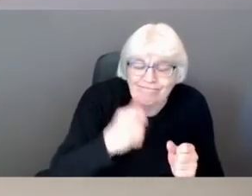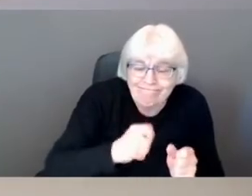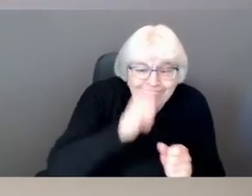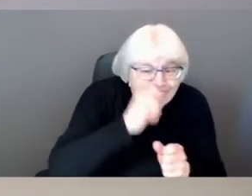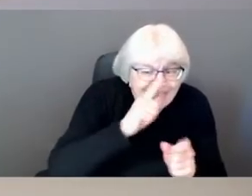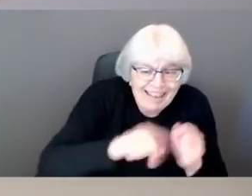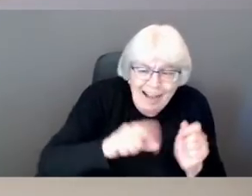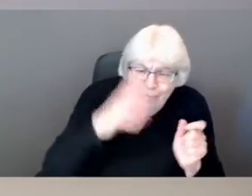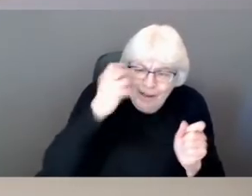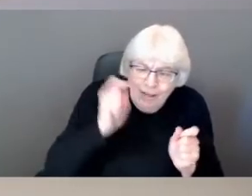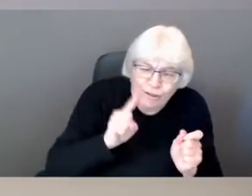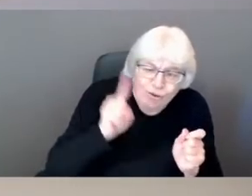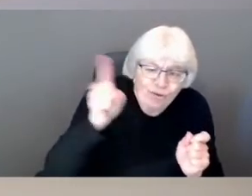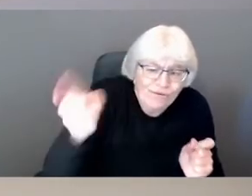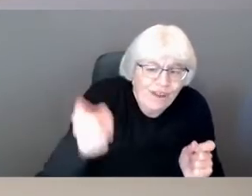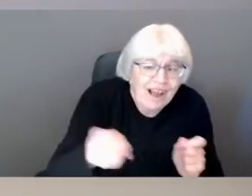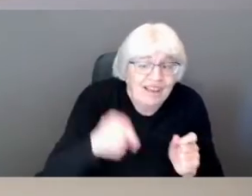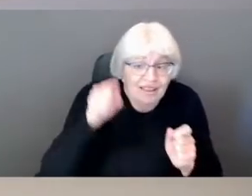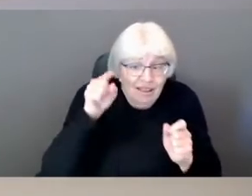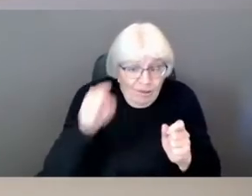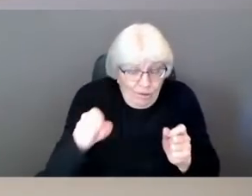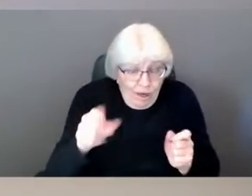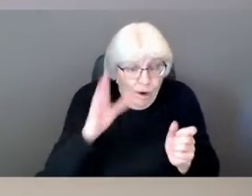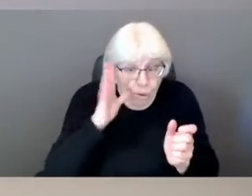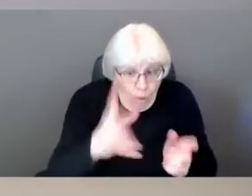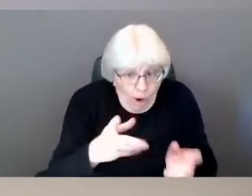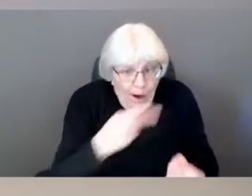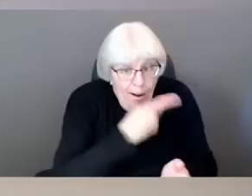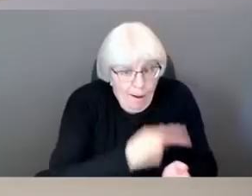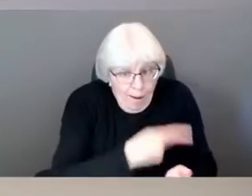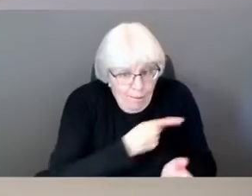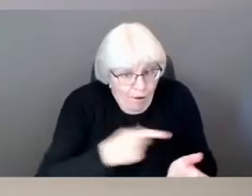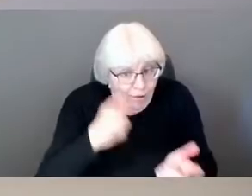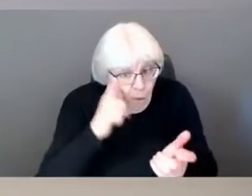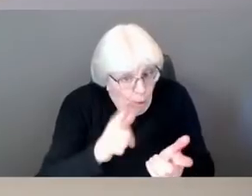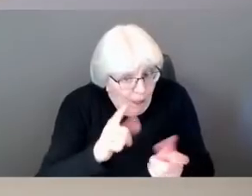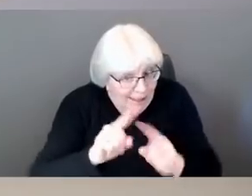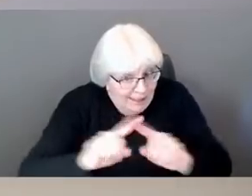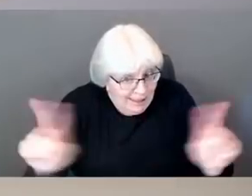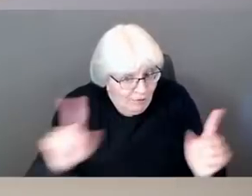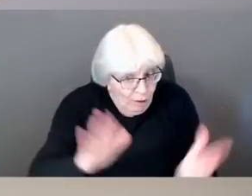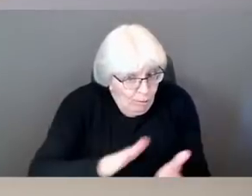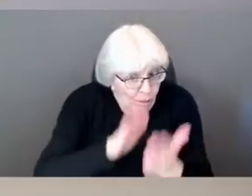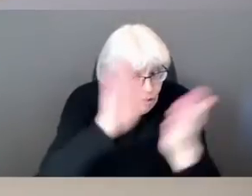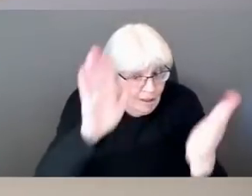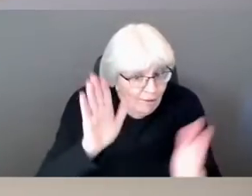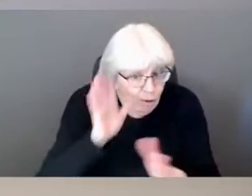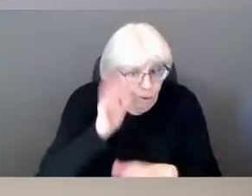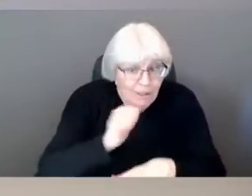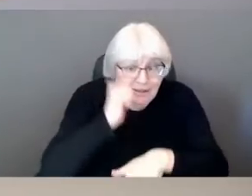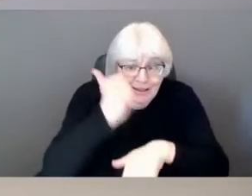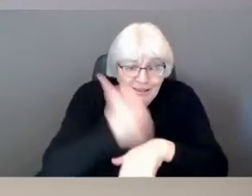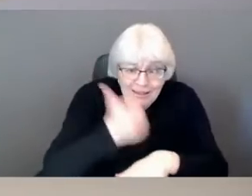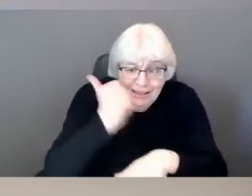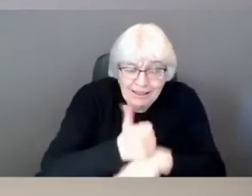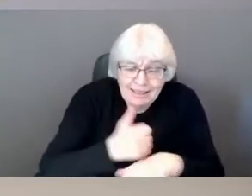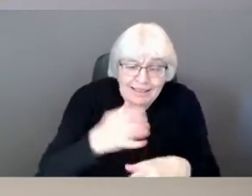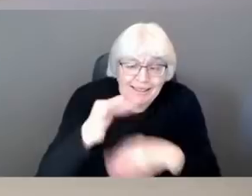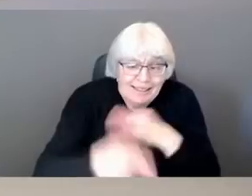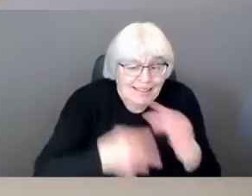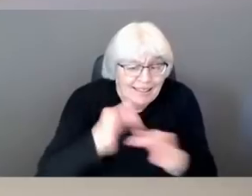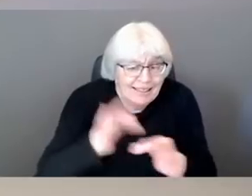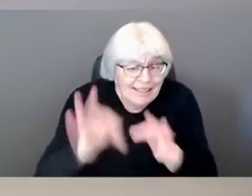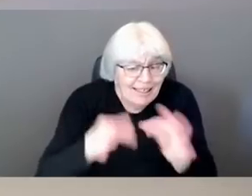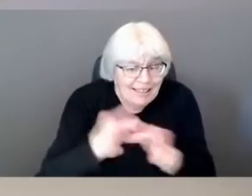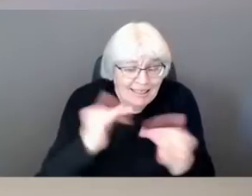approaches setting up testing sites in the future? Well, I think it's a challenge because there's only so many